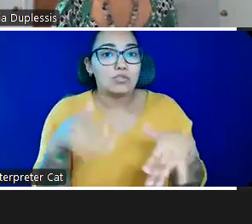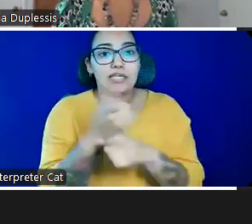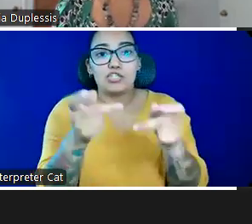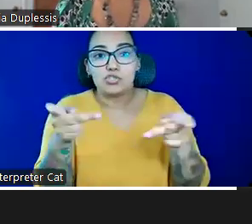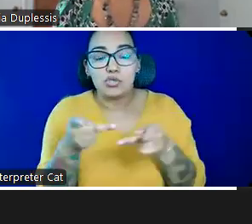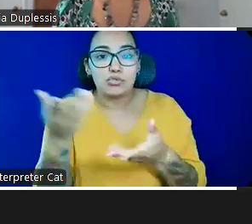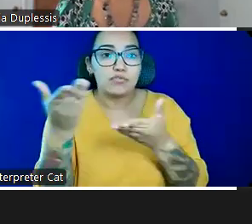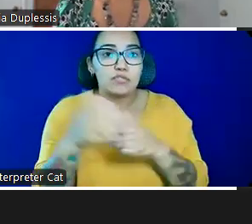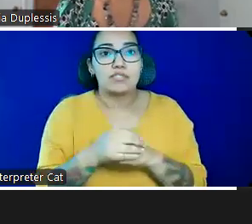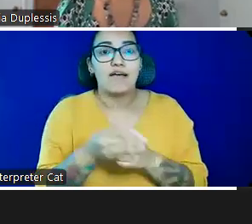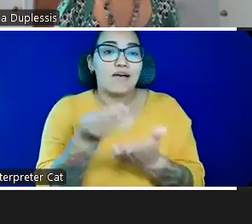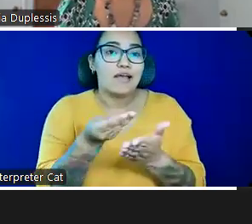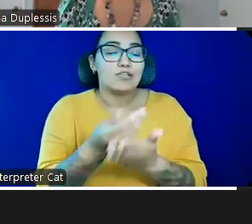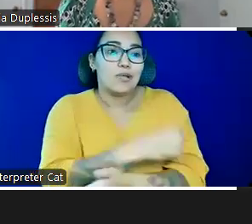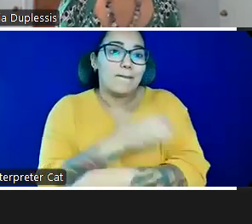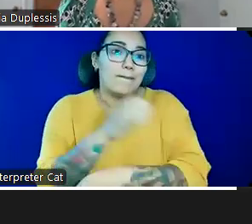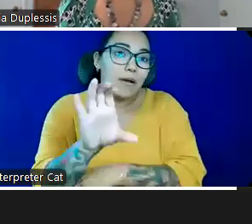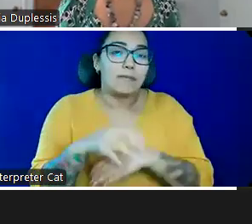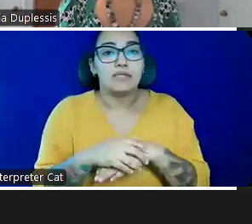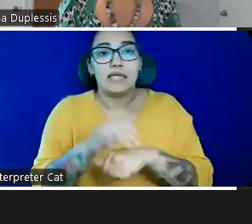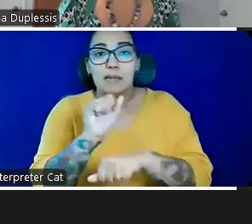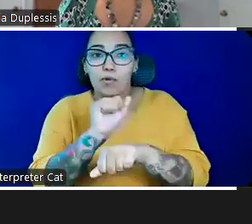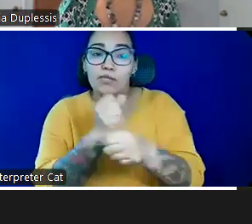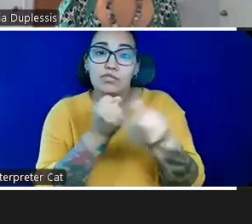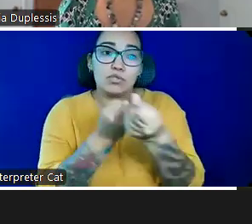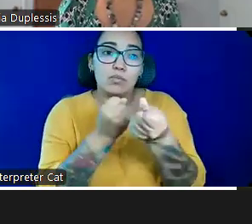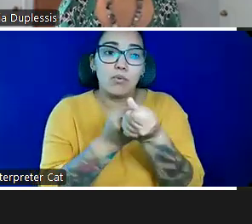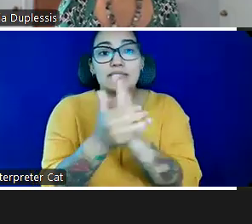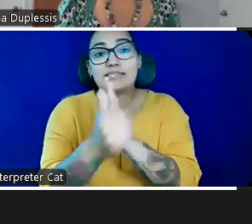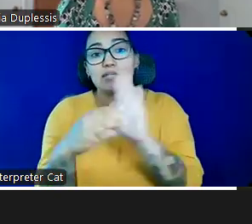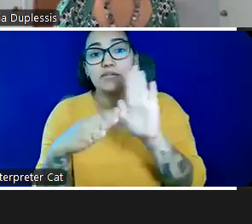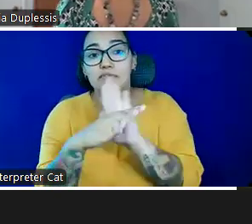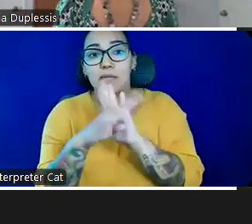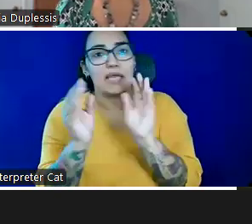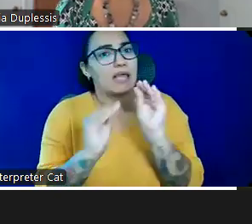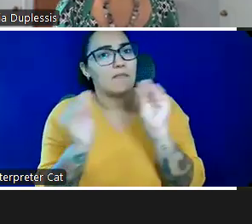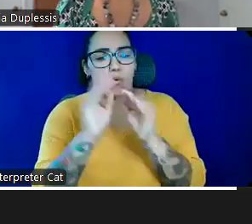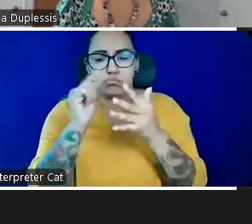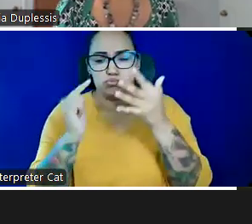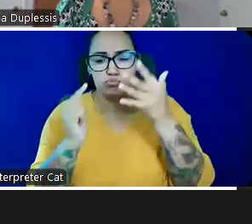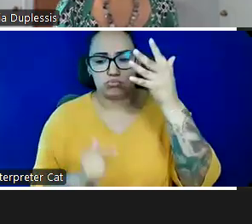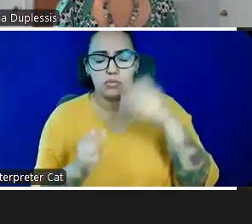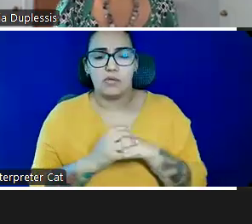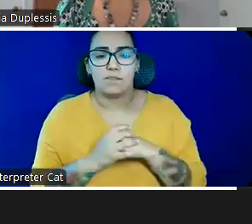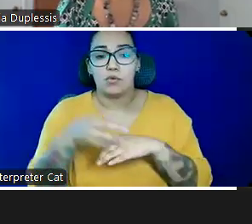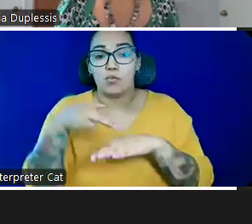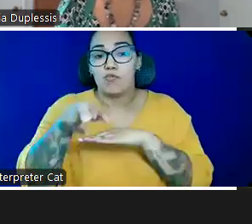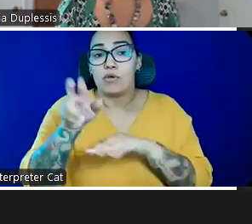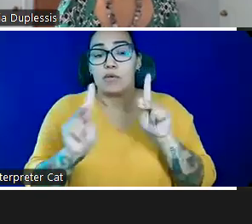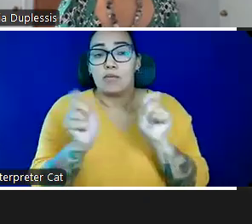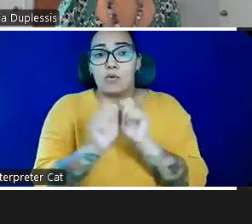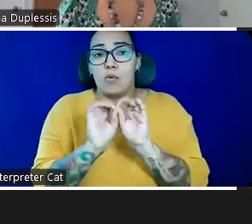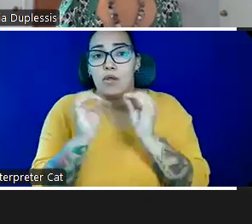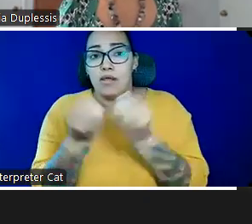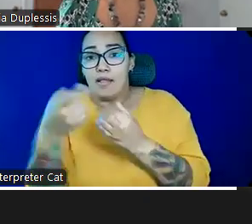financial empowerment, employment support and skill development, and more. Referring people to organizations in their